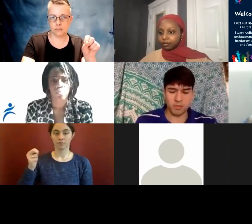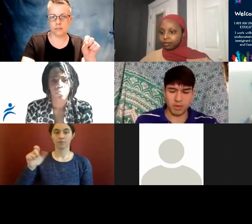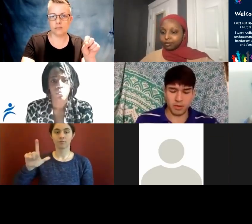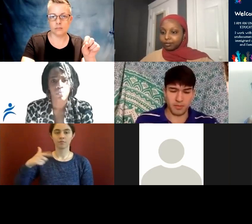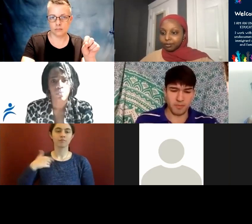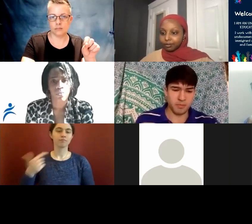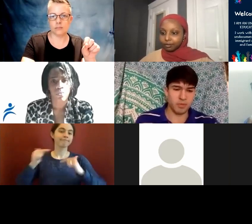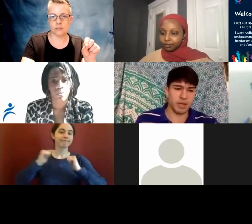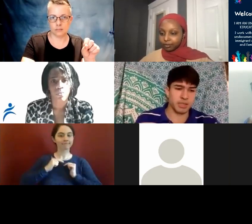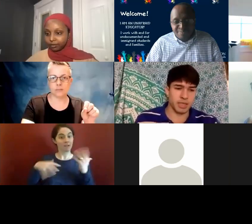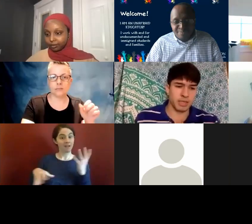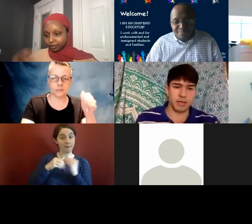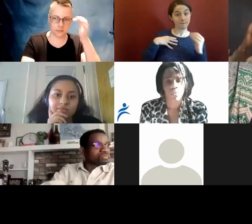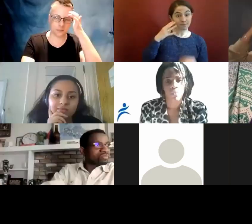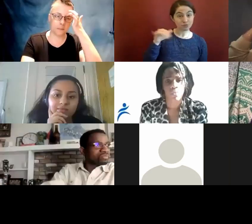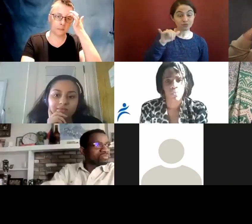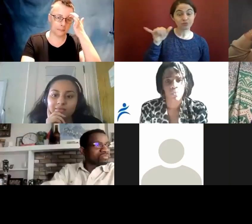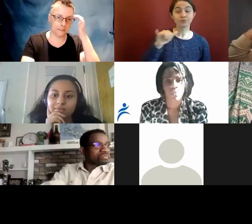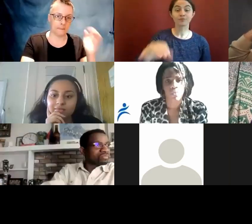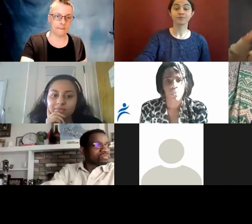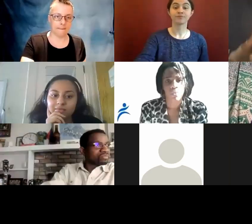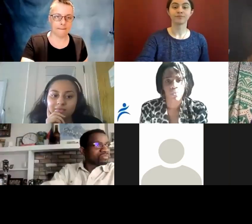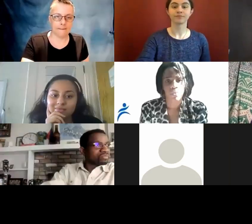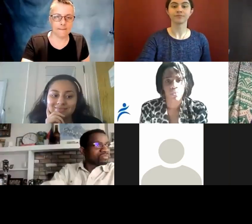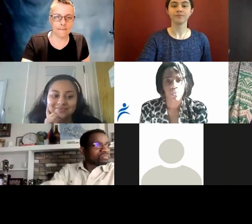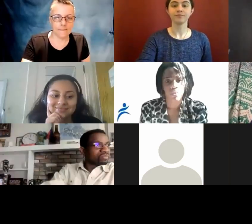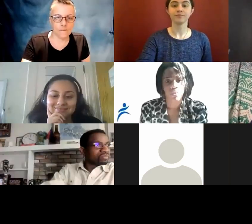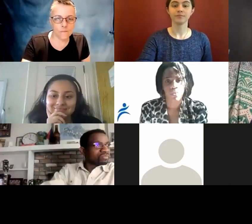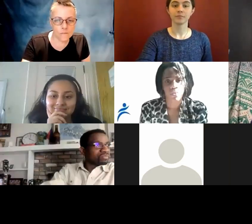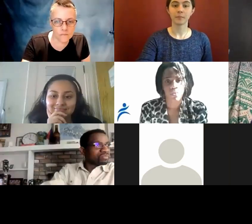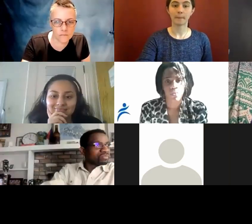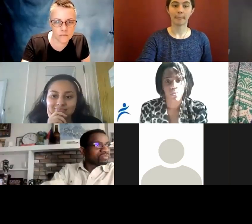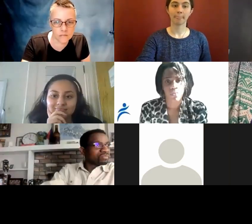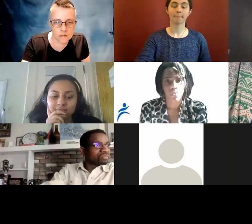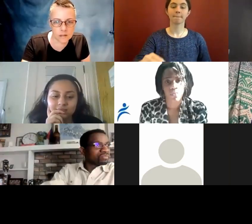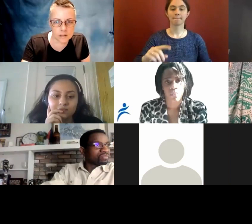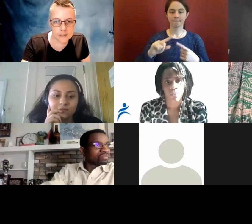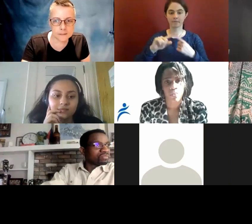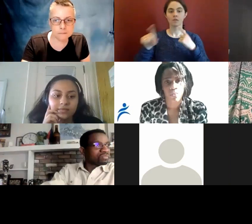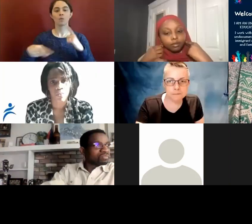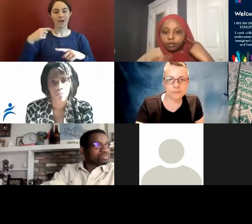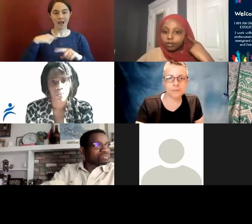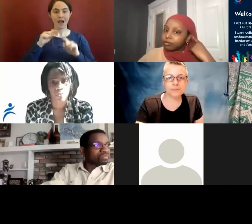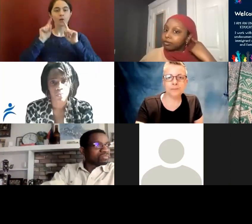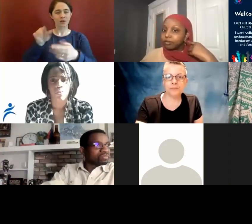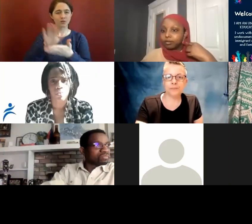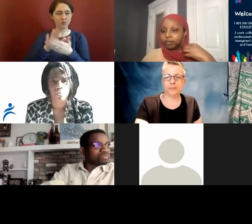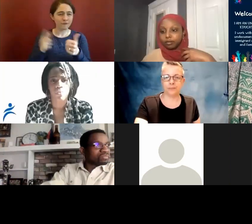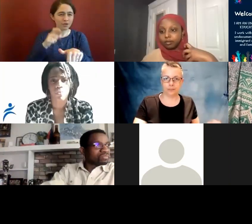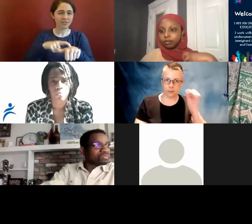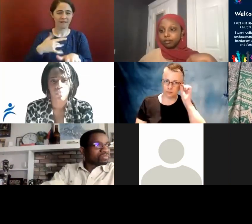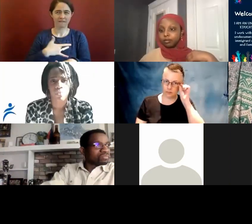moved to United States, I remember when I went to school for the first time, I just remember feeling really isolated from